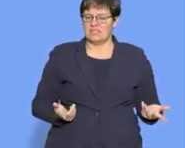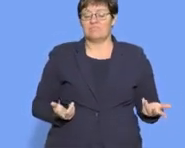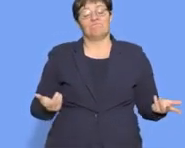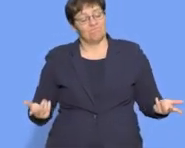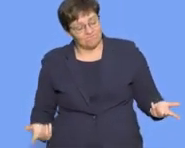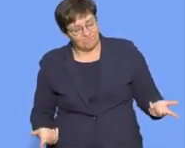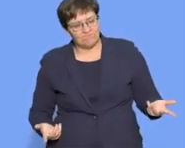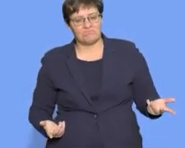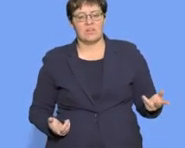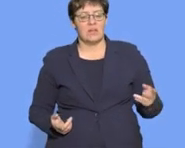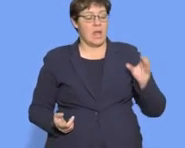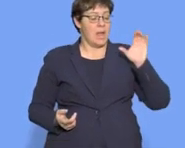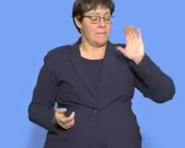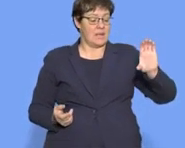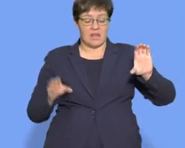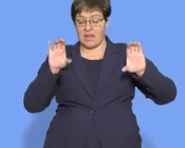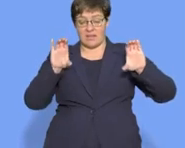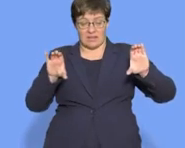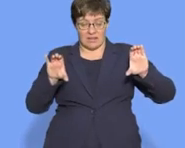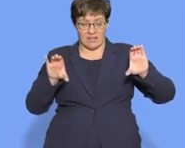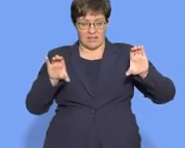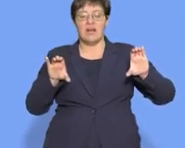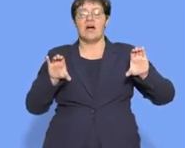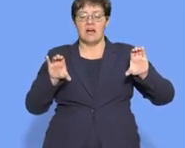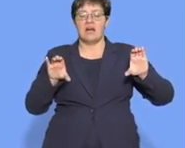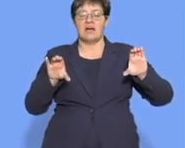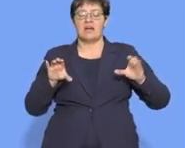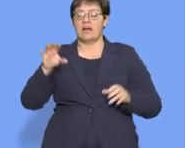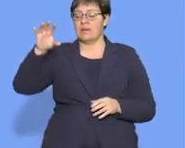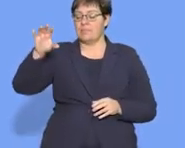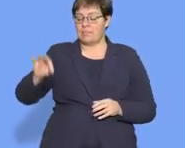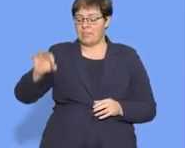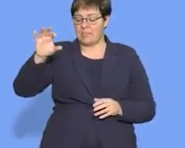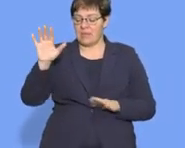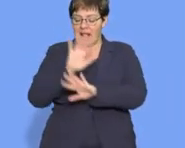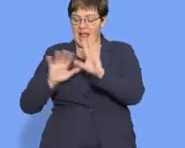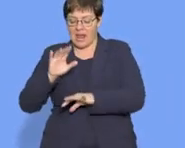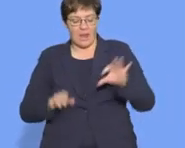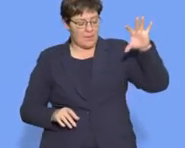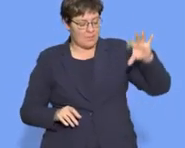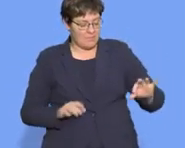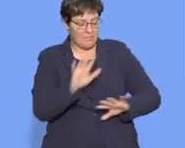simply because these two pictures have been stained by different dyes.